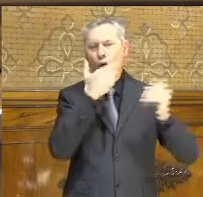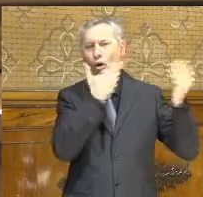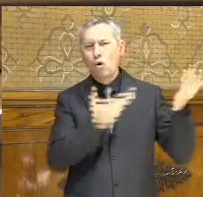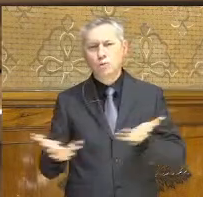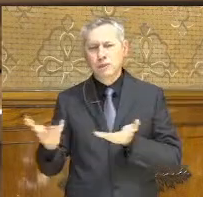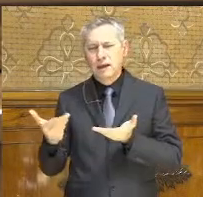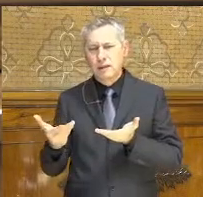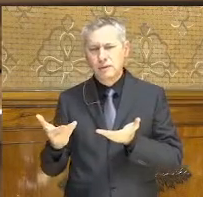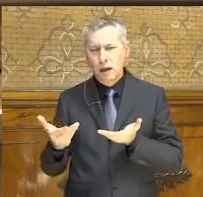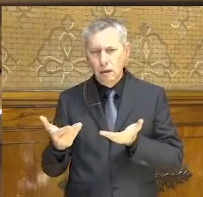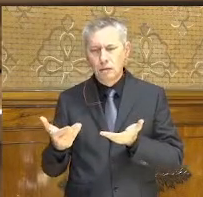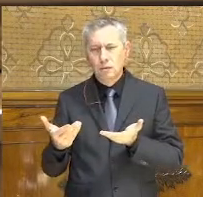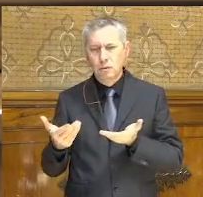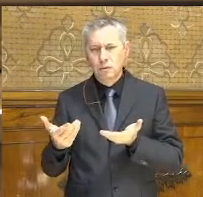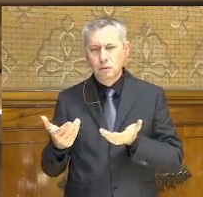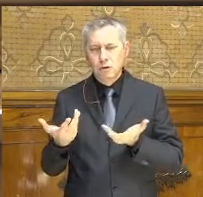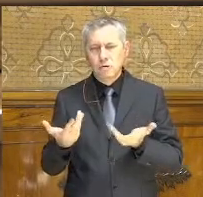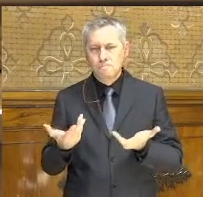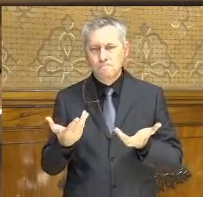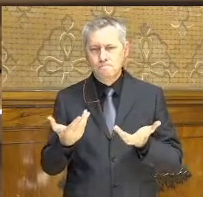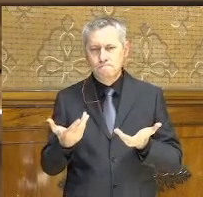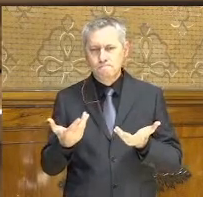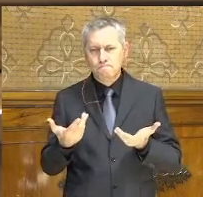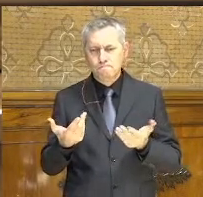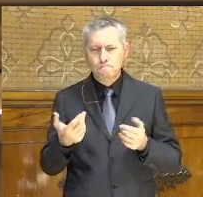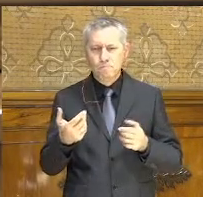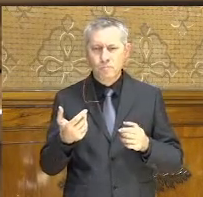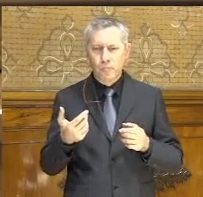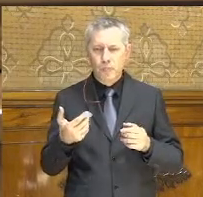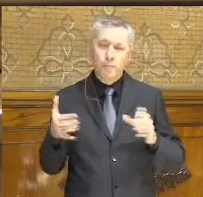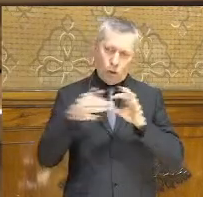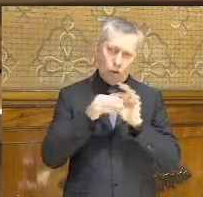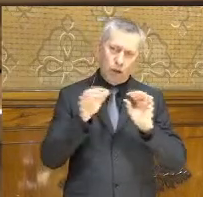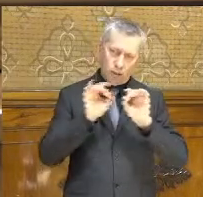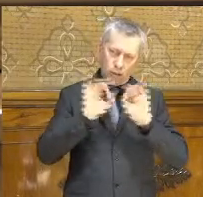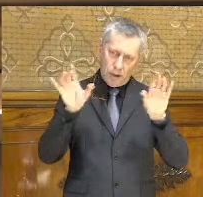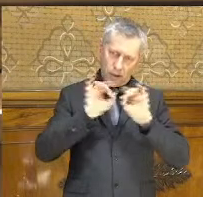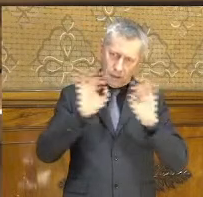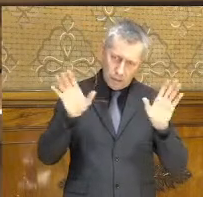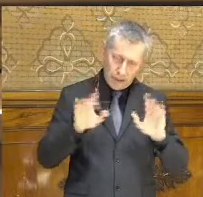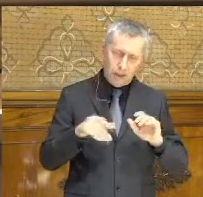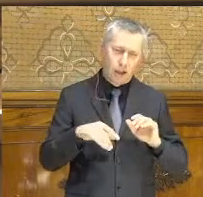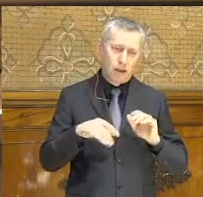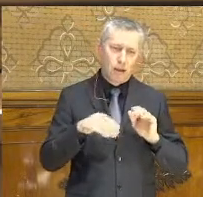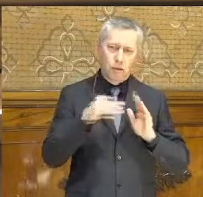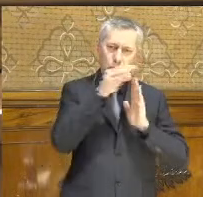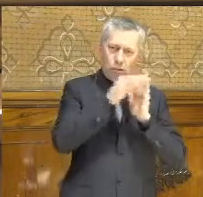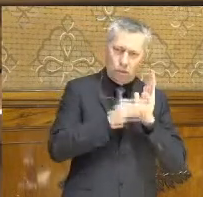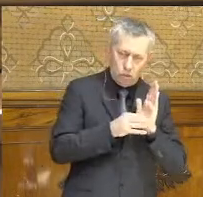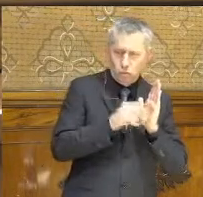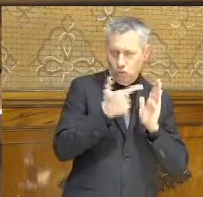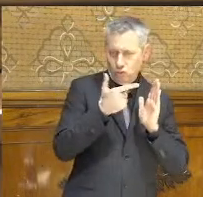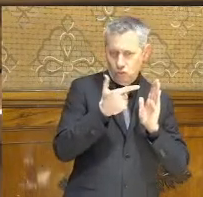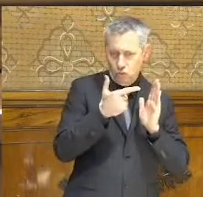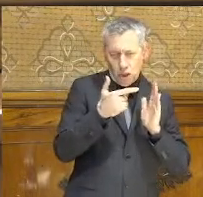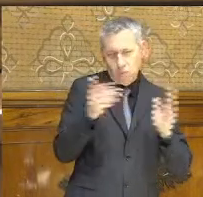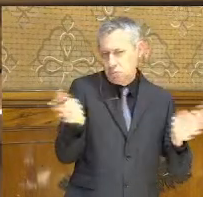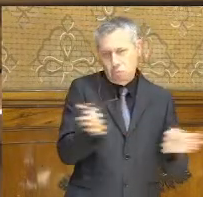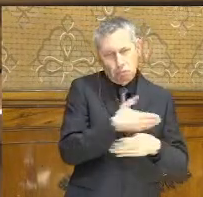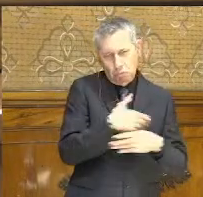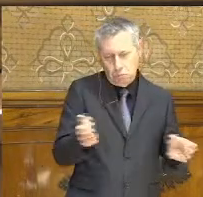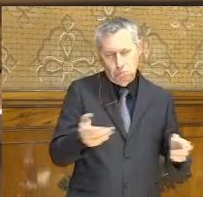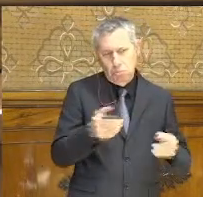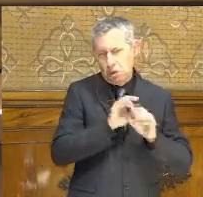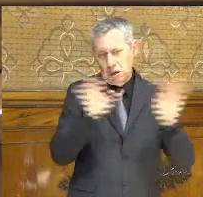I also have a problem with unconditional freedom, which is the James Baldwin idea. But with unconditional